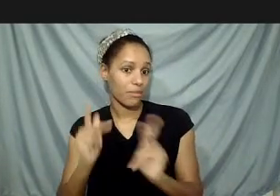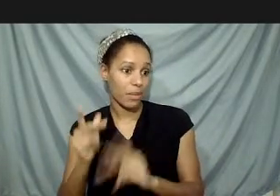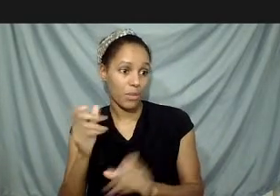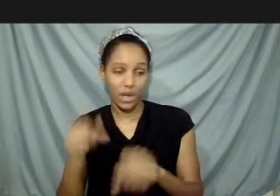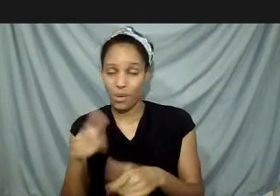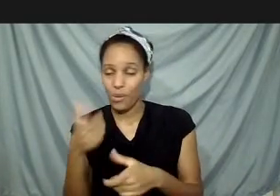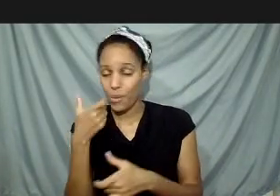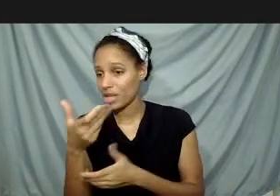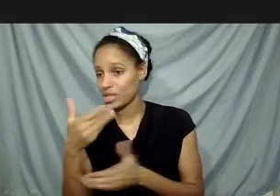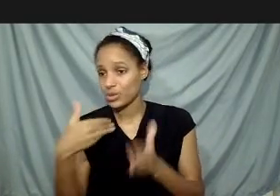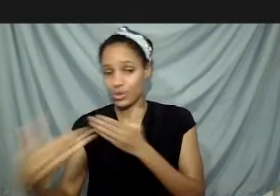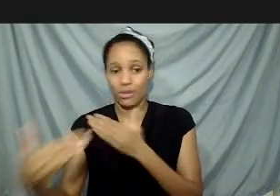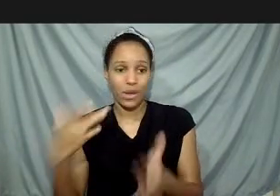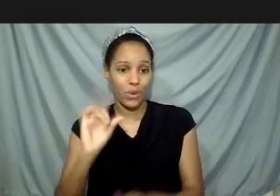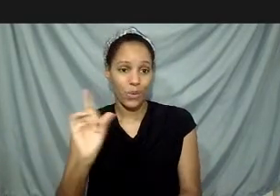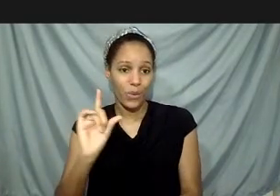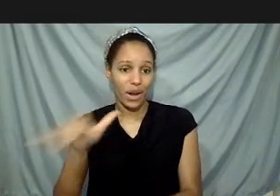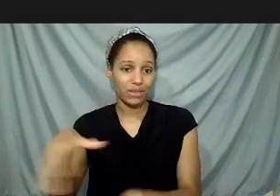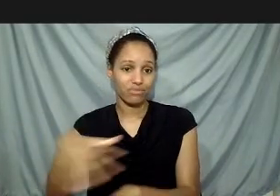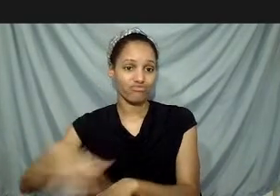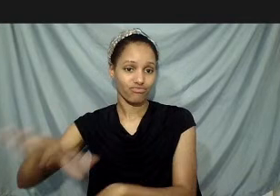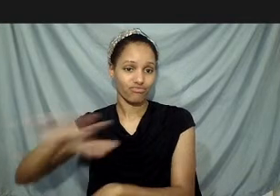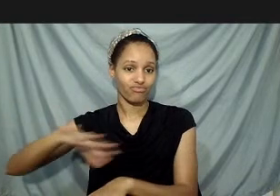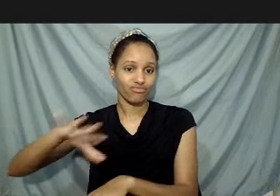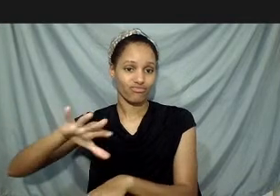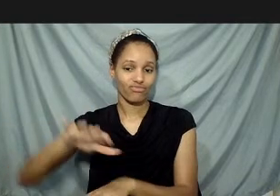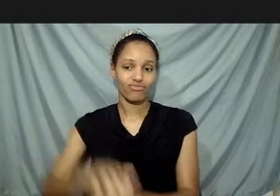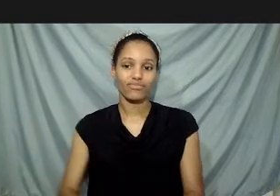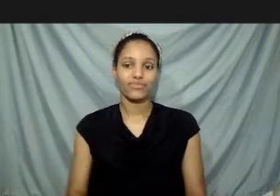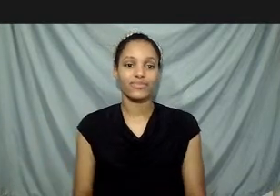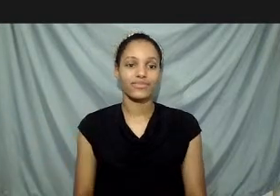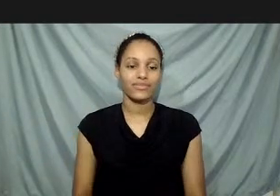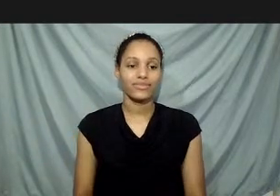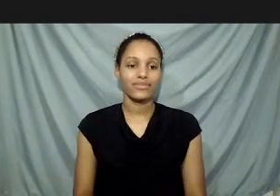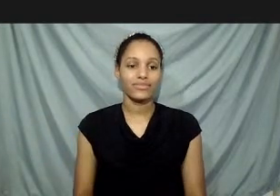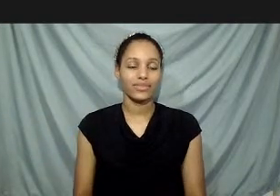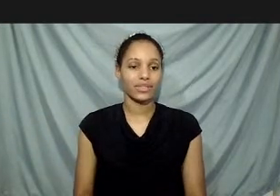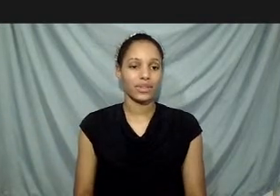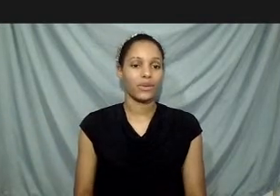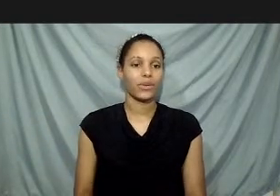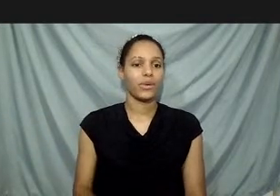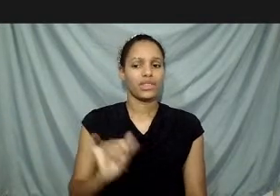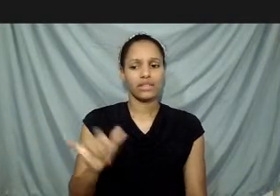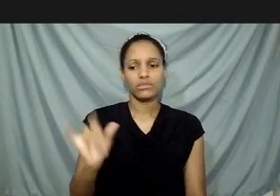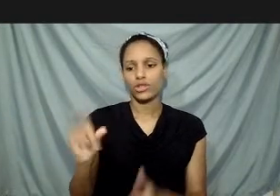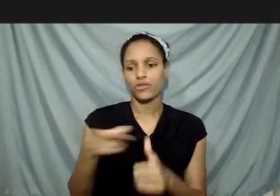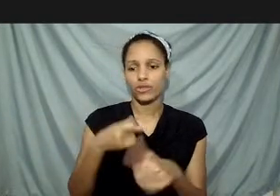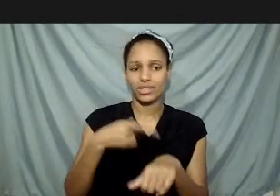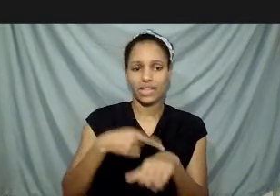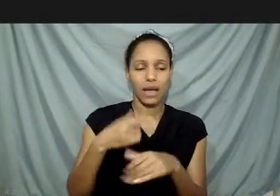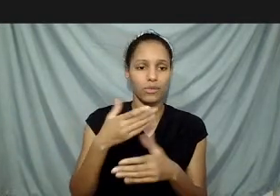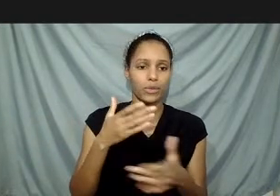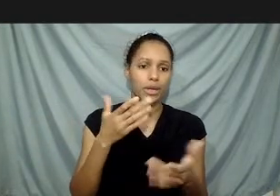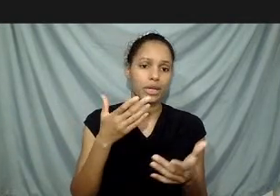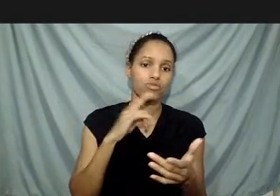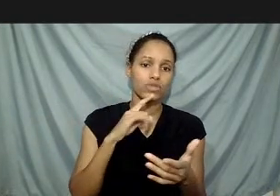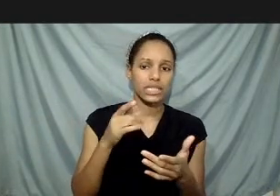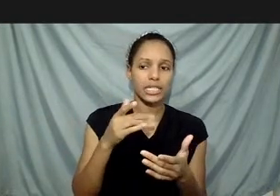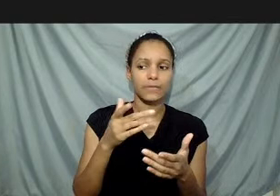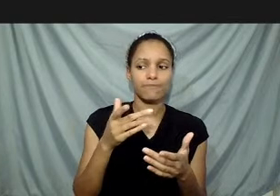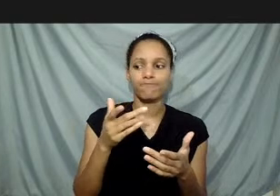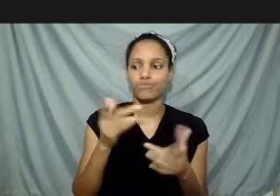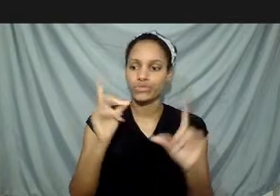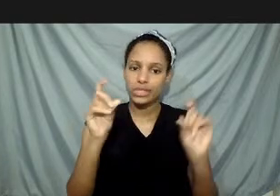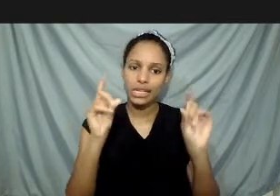are, you can see Deeply Rooted if you like. And so that'll be the first time that we're playing around with that technology.